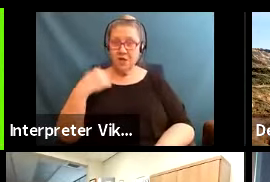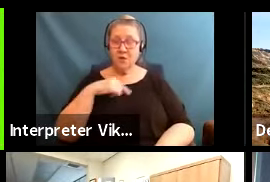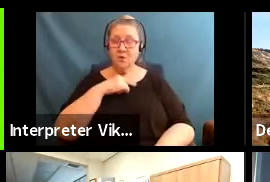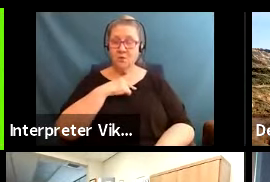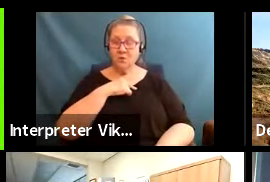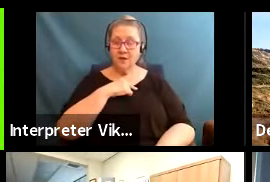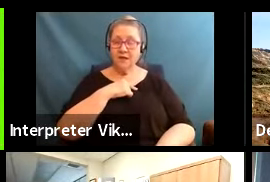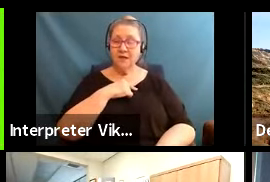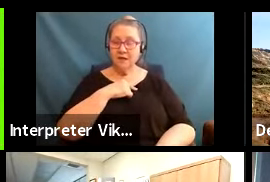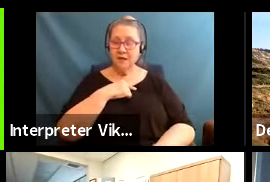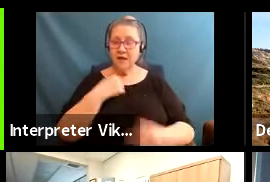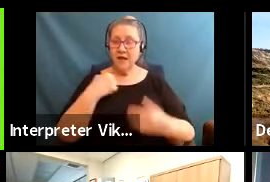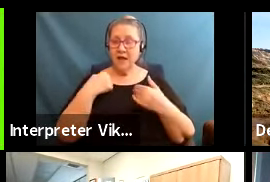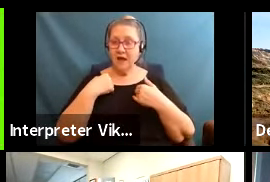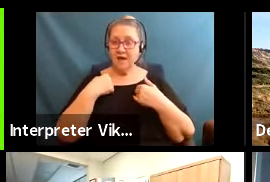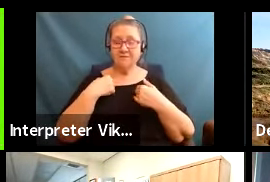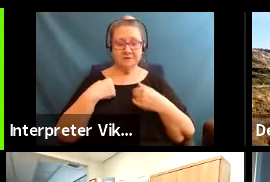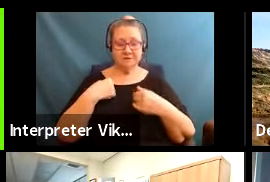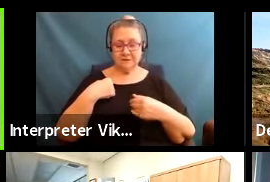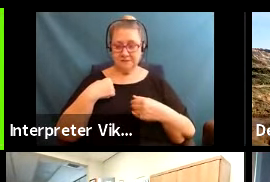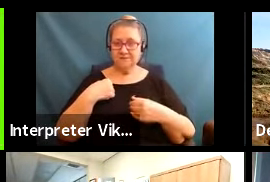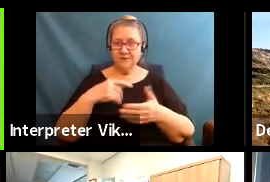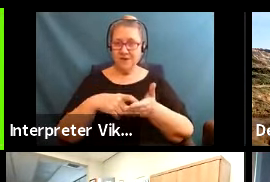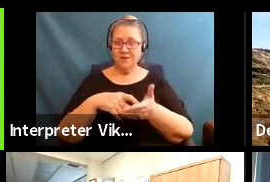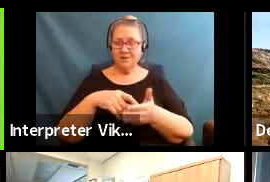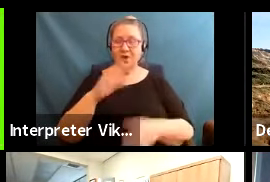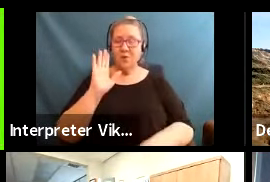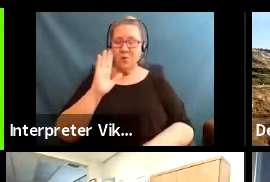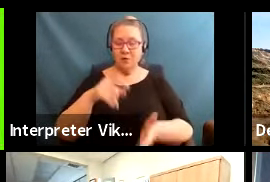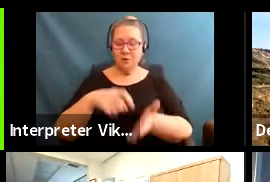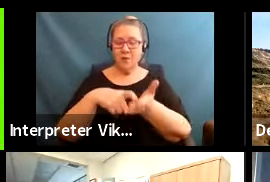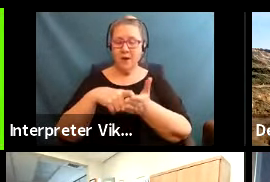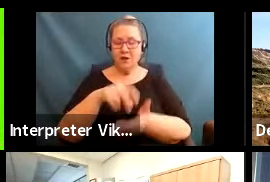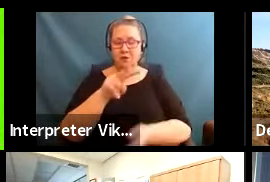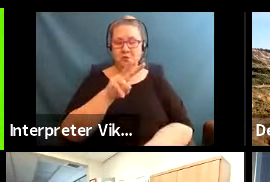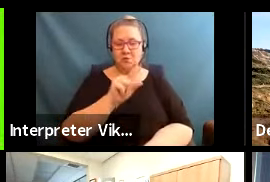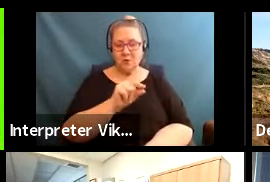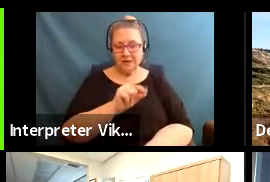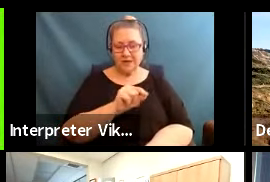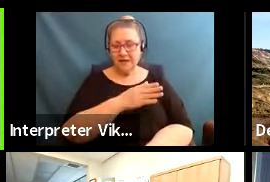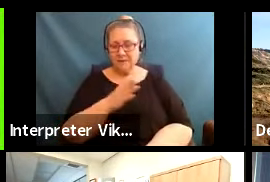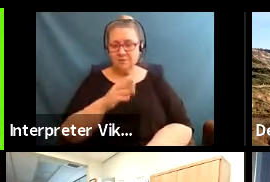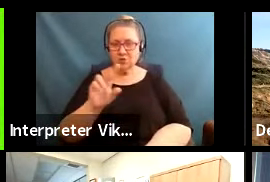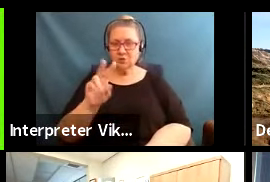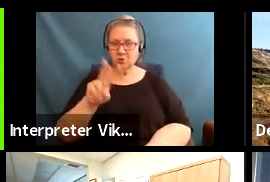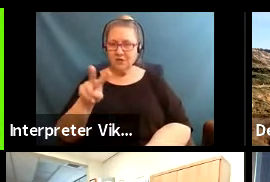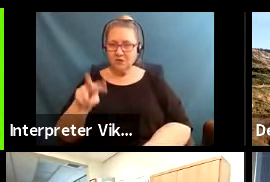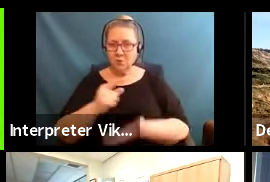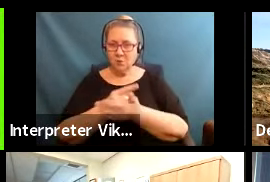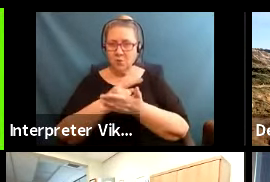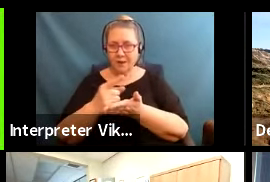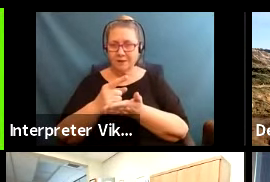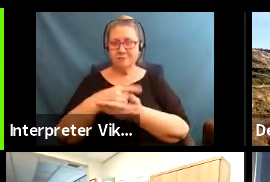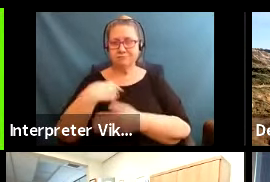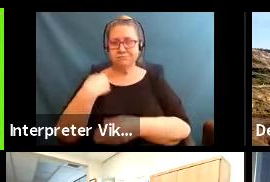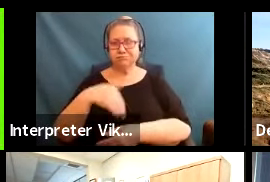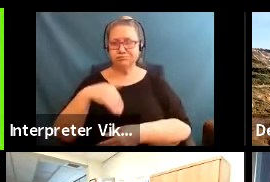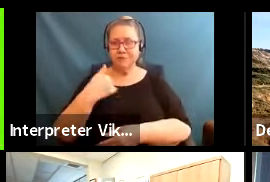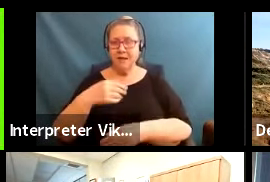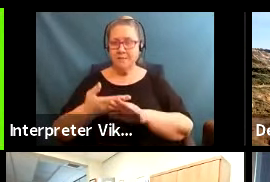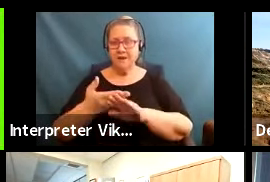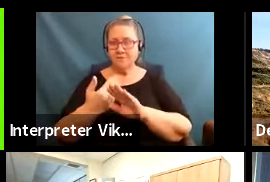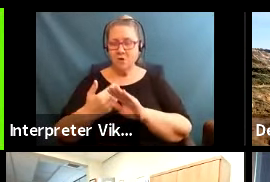seeing, 20 to 22 weeks just to get through that population, right? Before we even get to those who